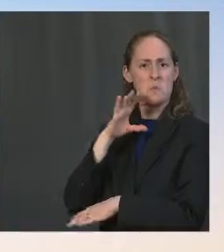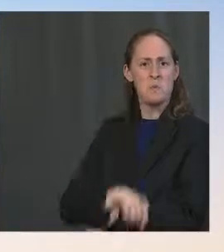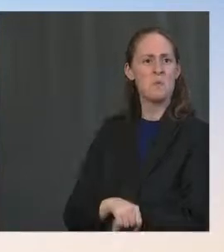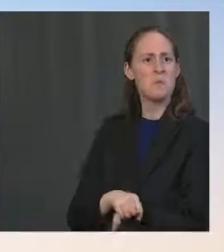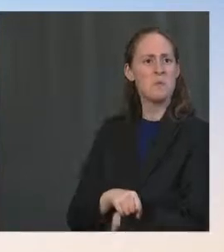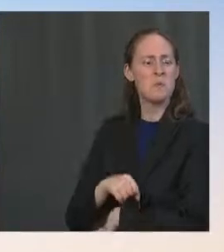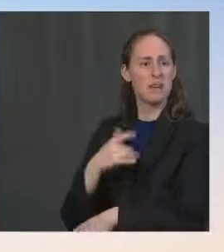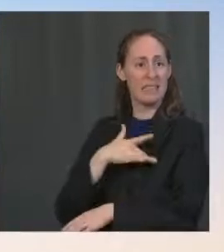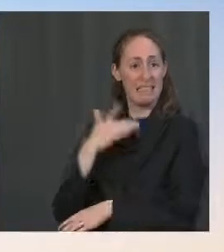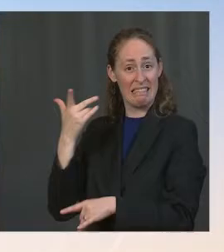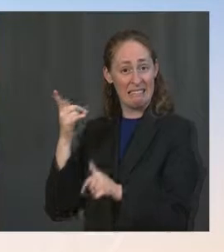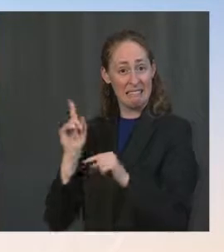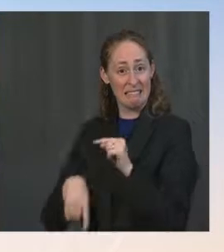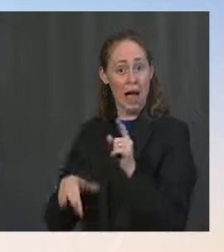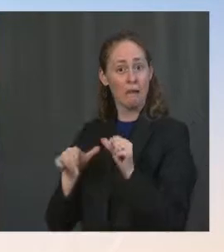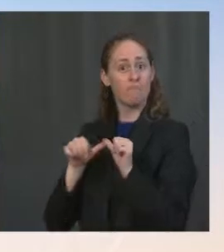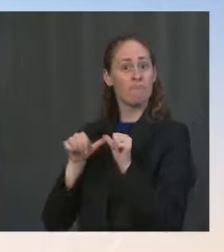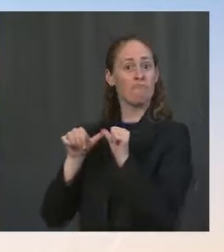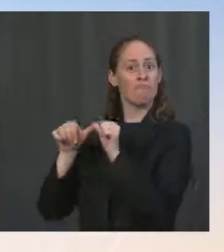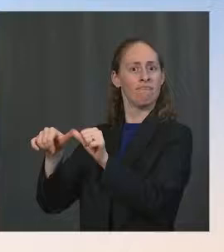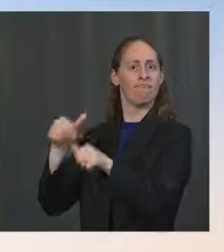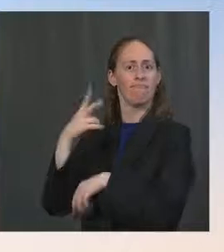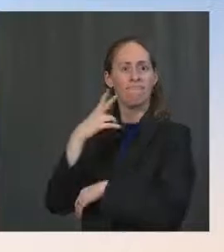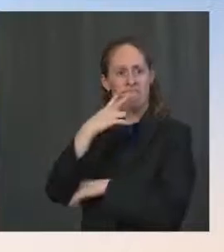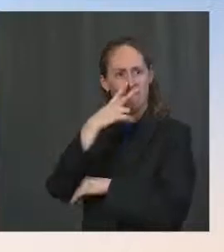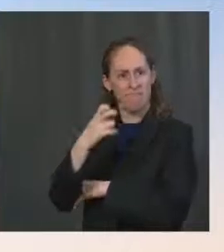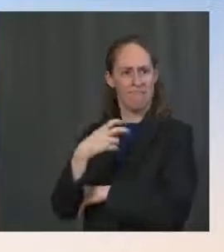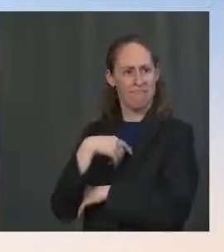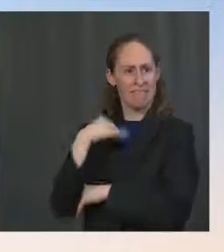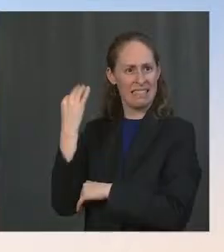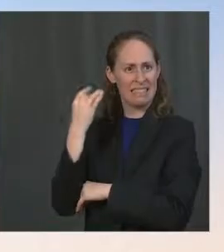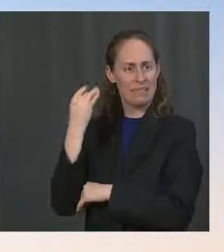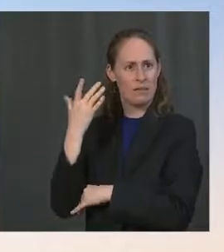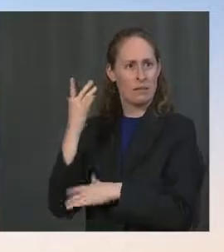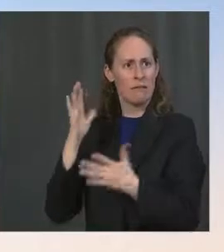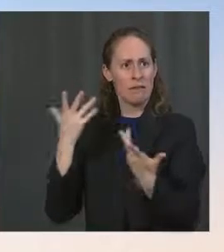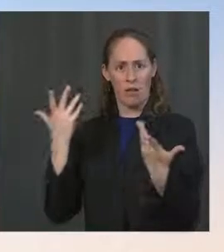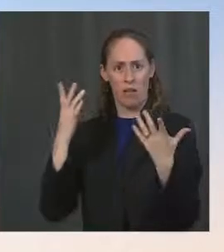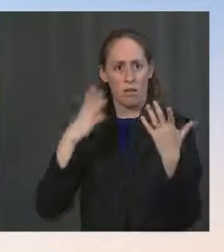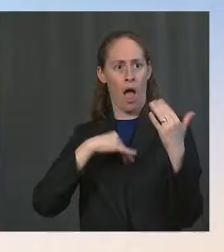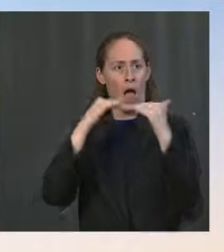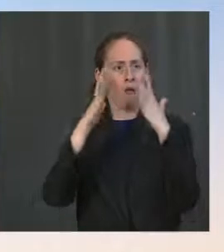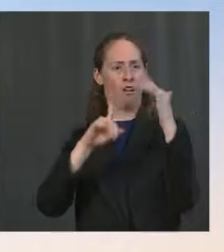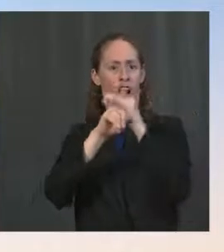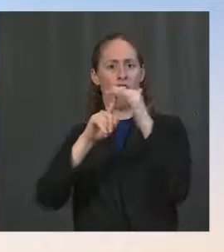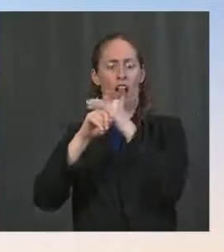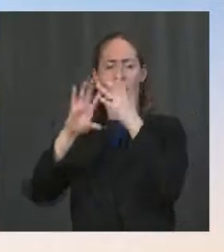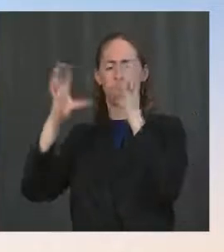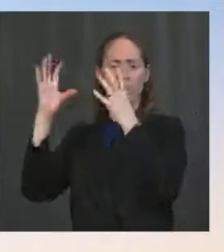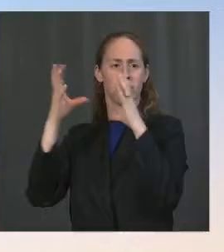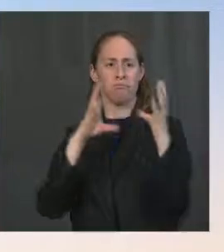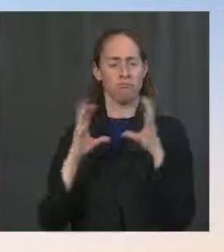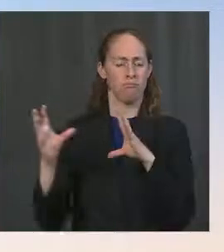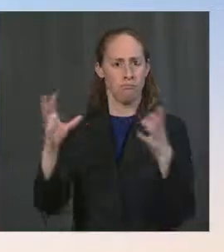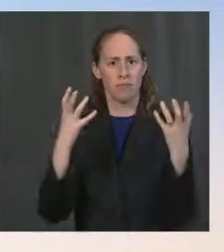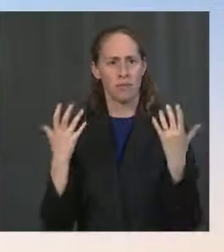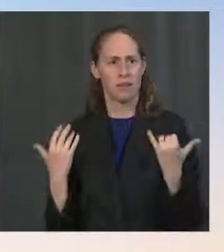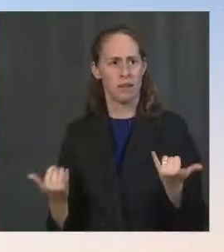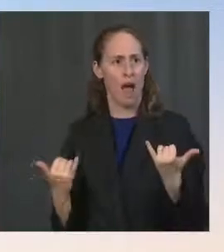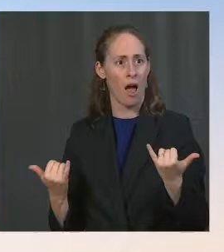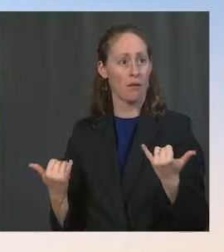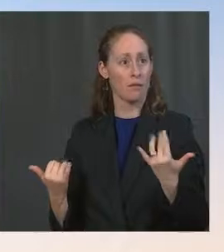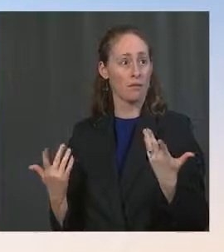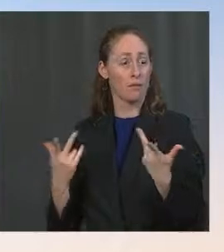survive at the White House, especially in time of crisis. But we've seen him during this crisis, the COVID crisis,